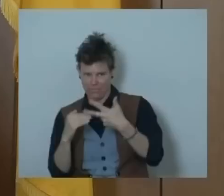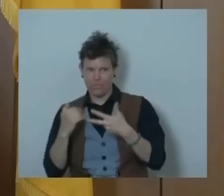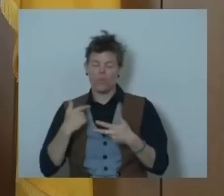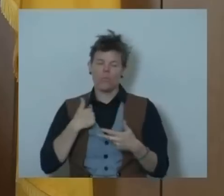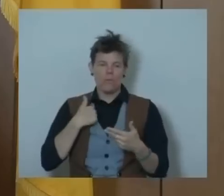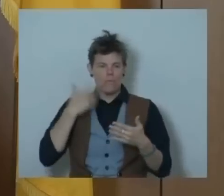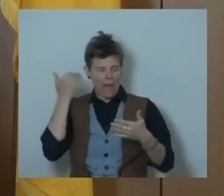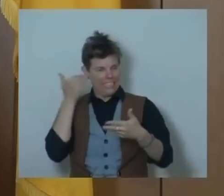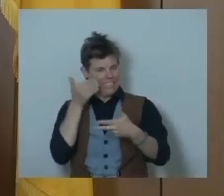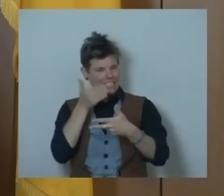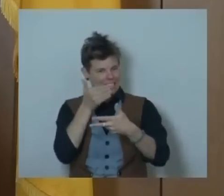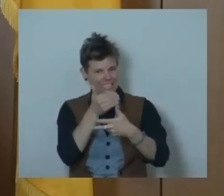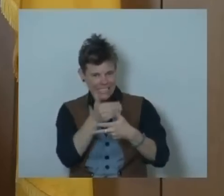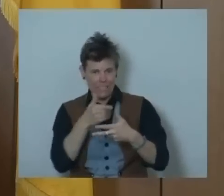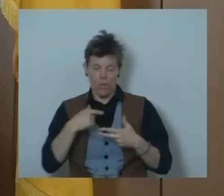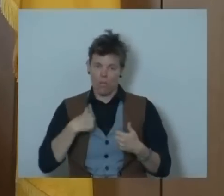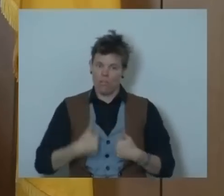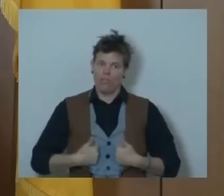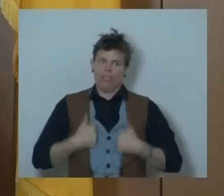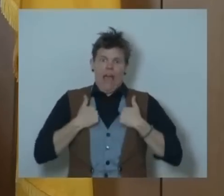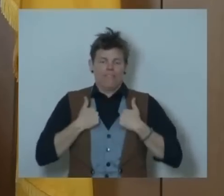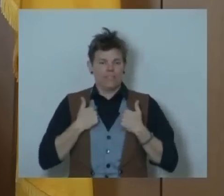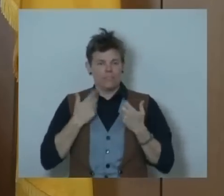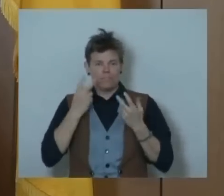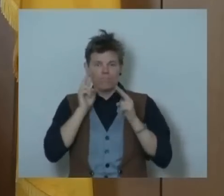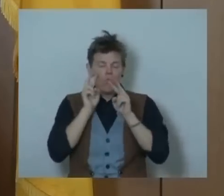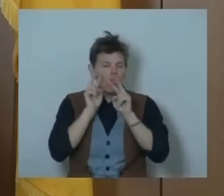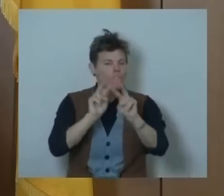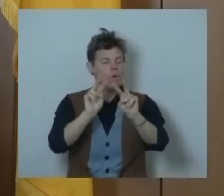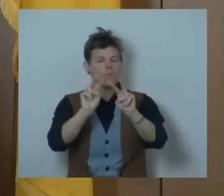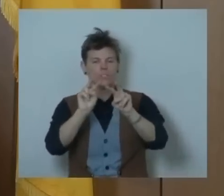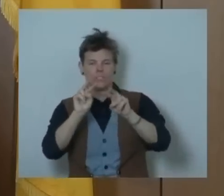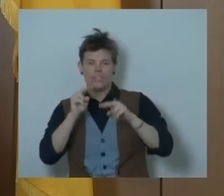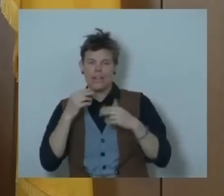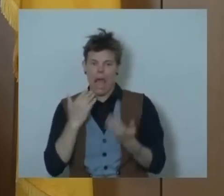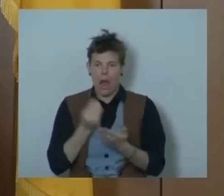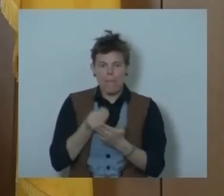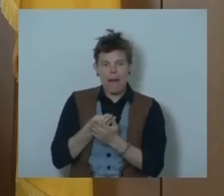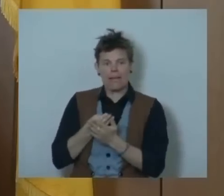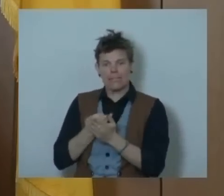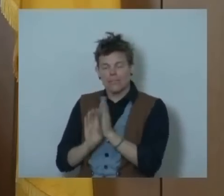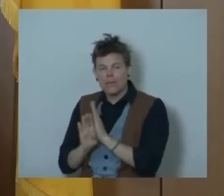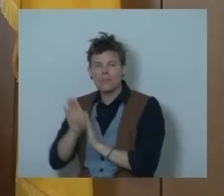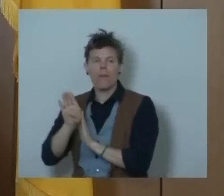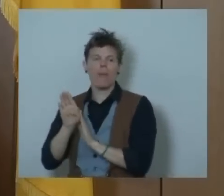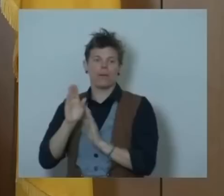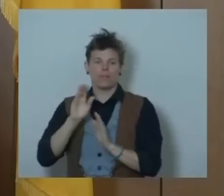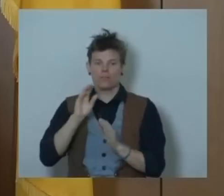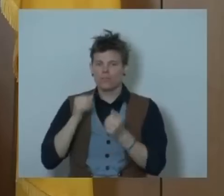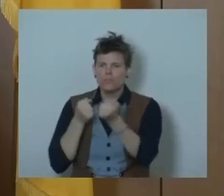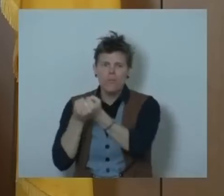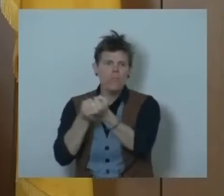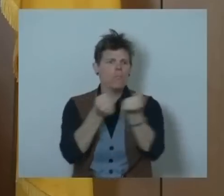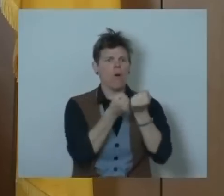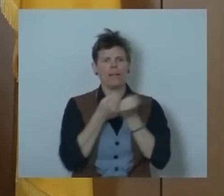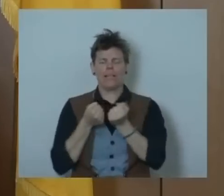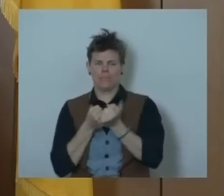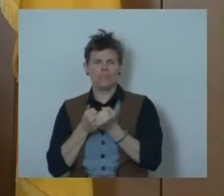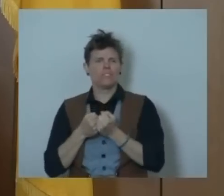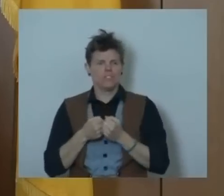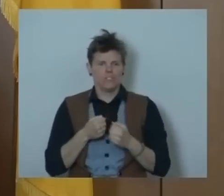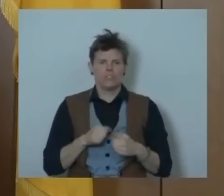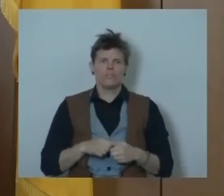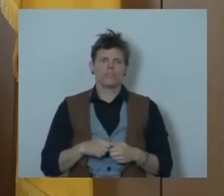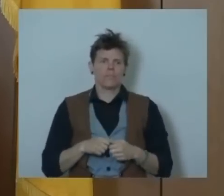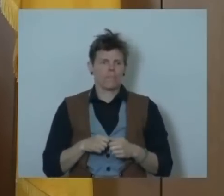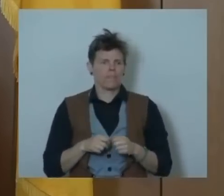we embrace and an economy that is supported, that is moving forward,